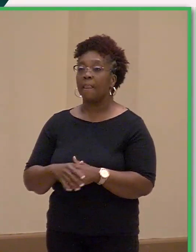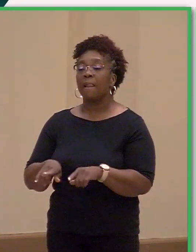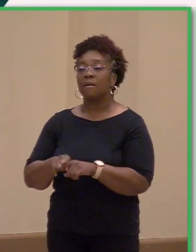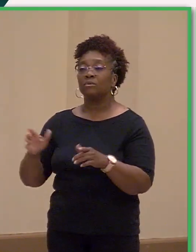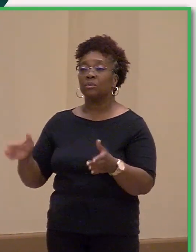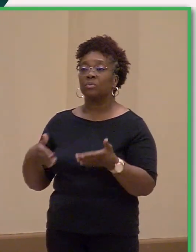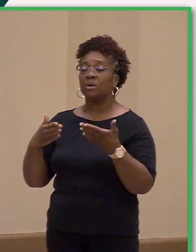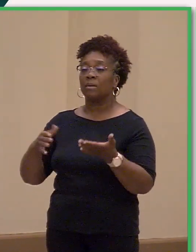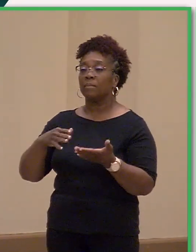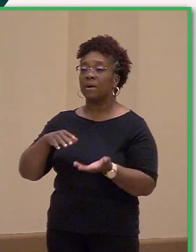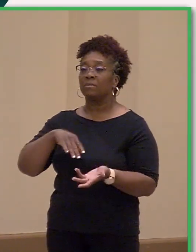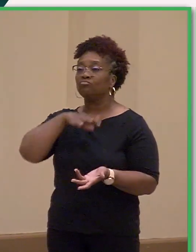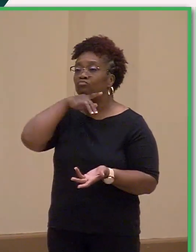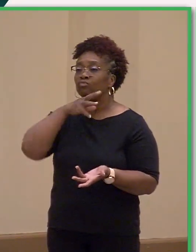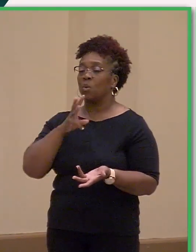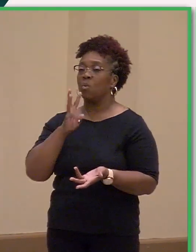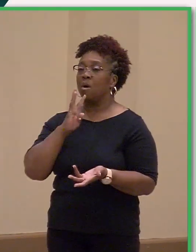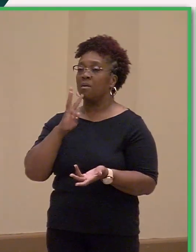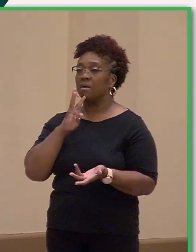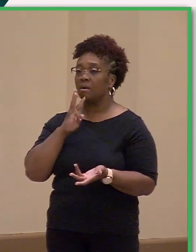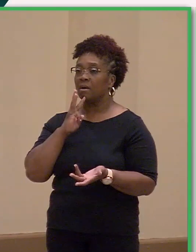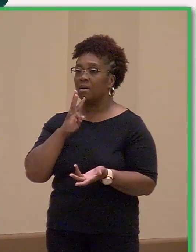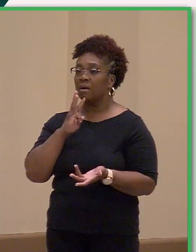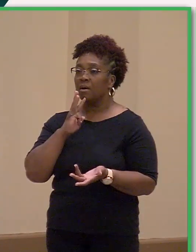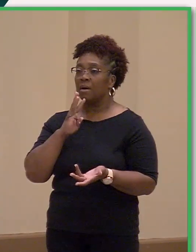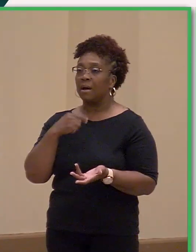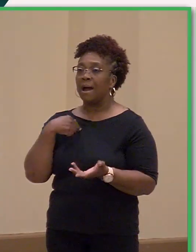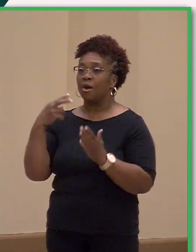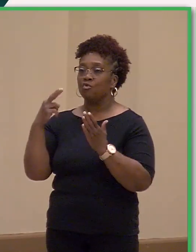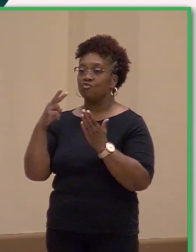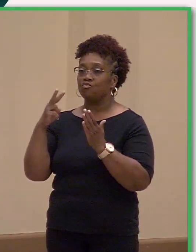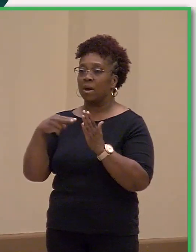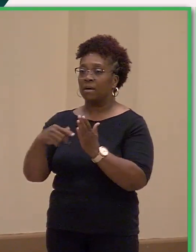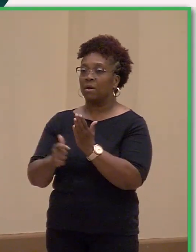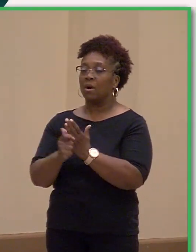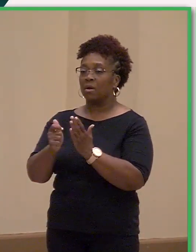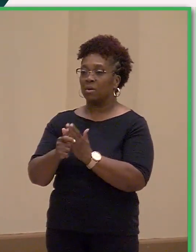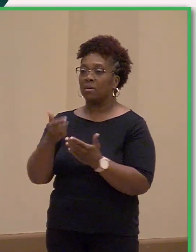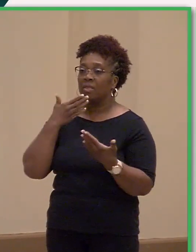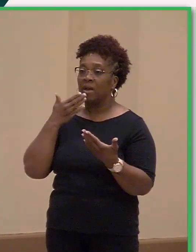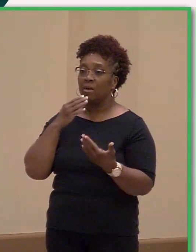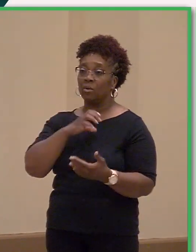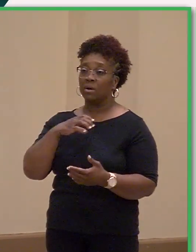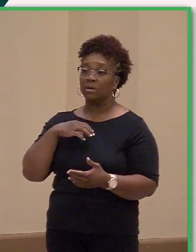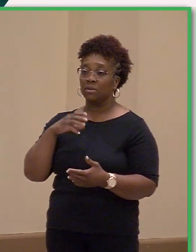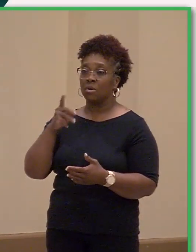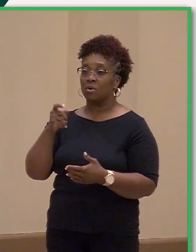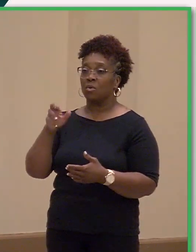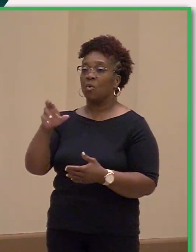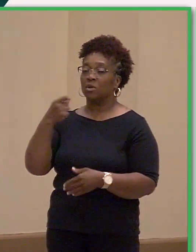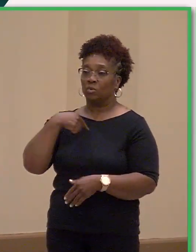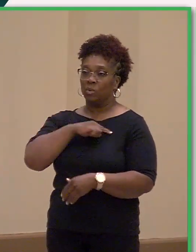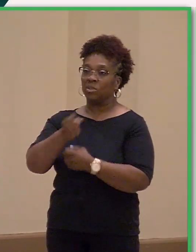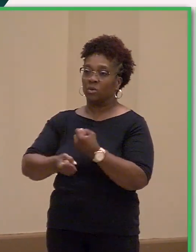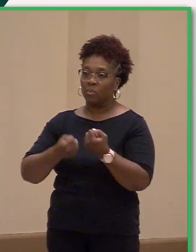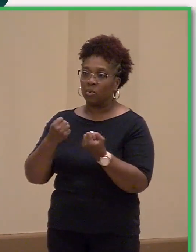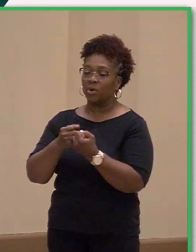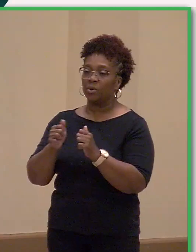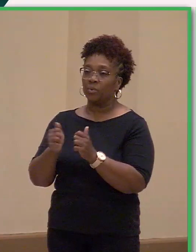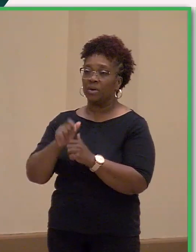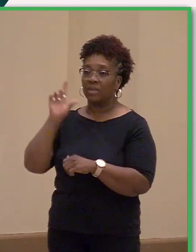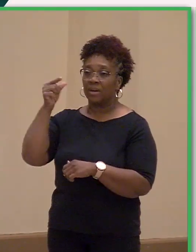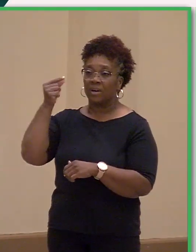water pollution. I read the article. Thank you, Councilmember Waters. We also will be backing you up with the governor about that license,